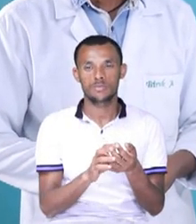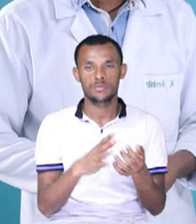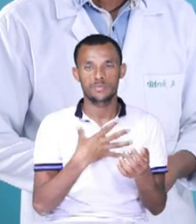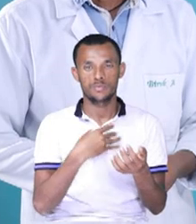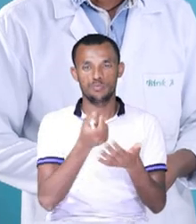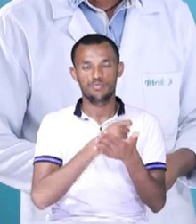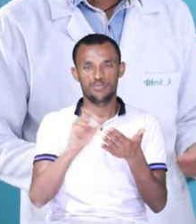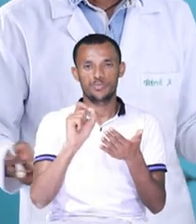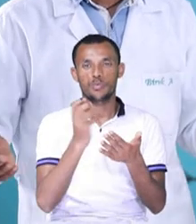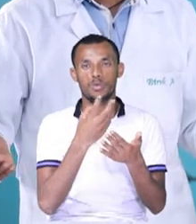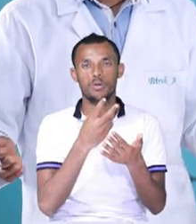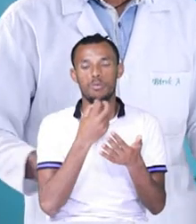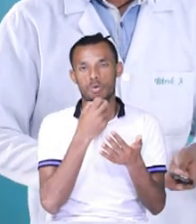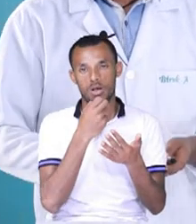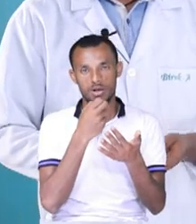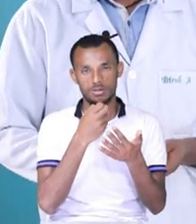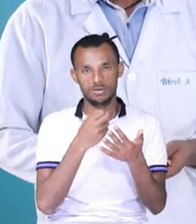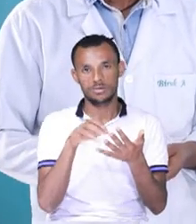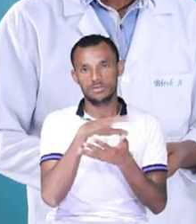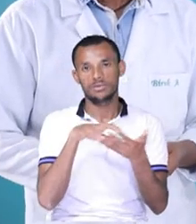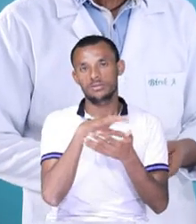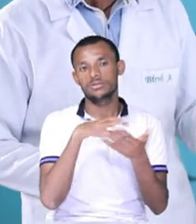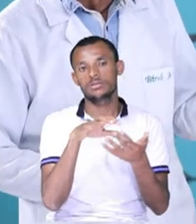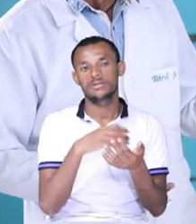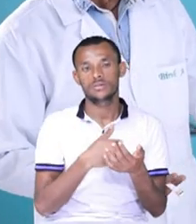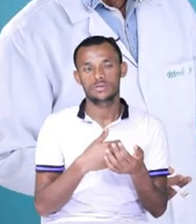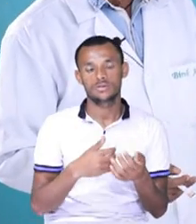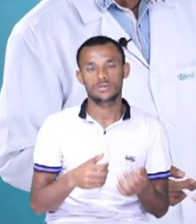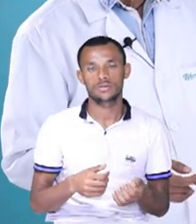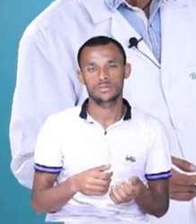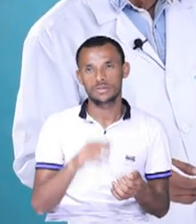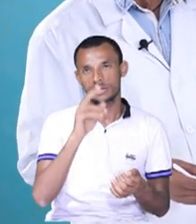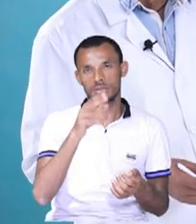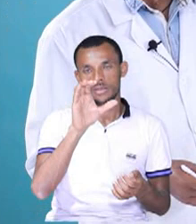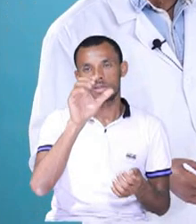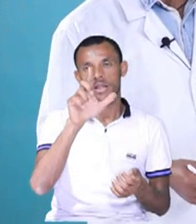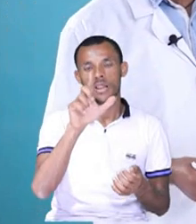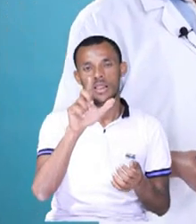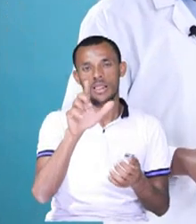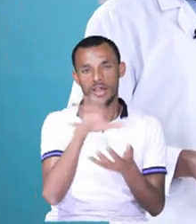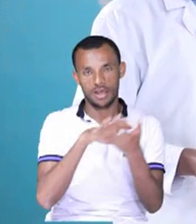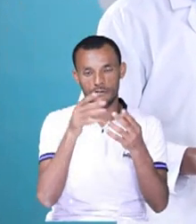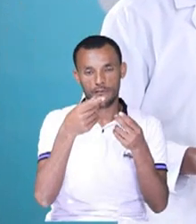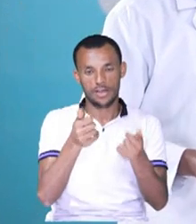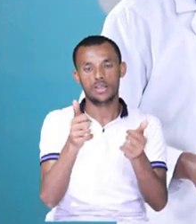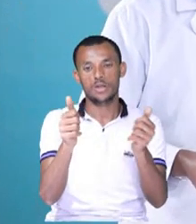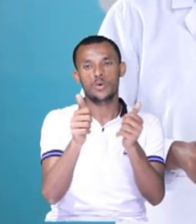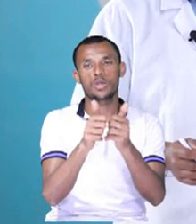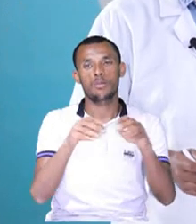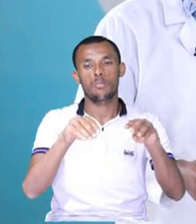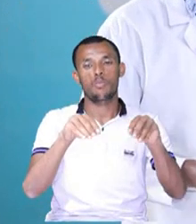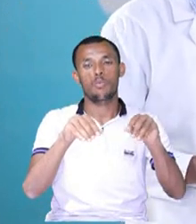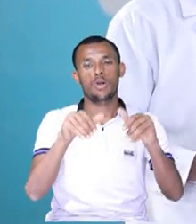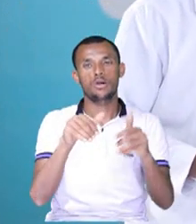Chalk is insoluble in water because chalk means calcium carbonate. Therefore, HCl reacts faster with powdered